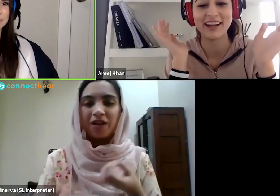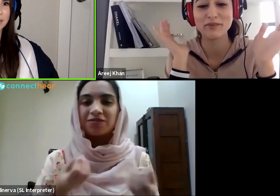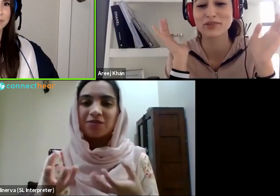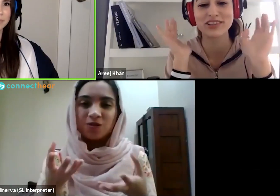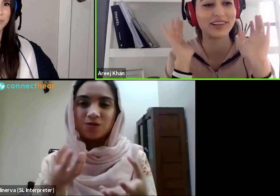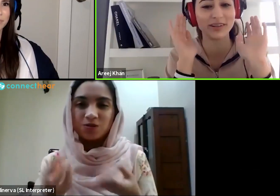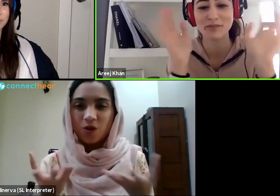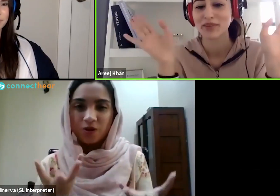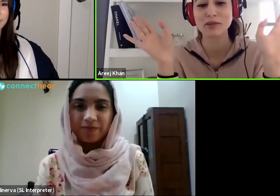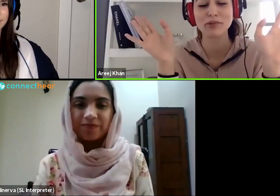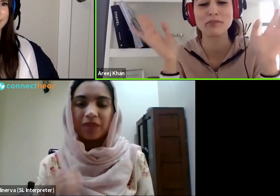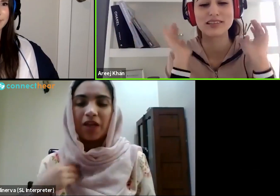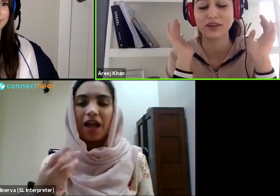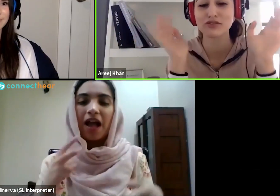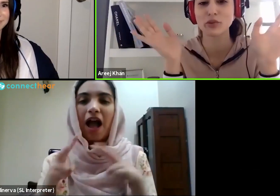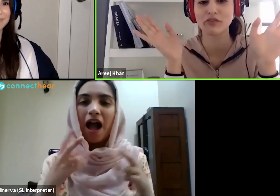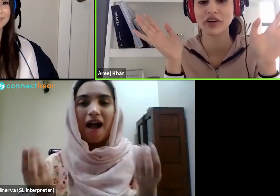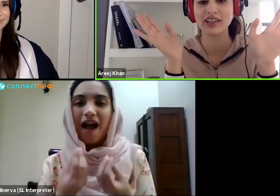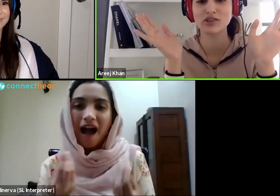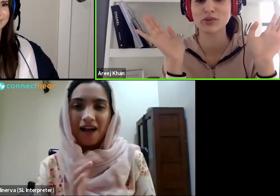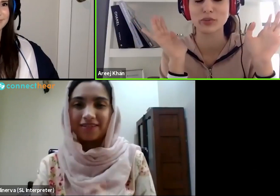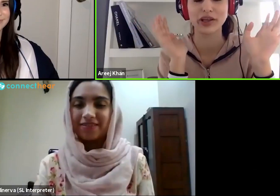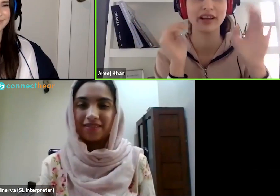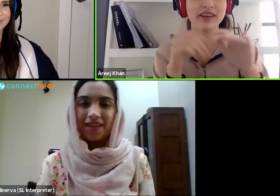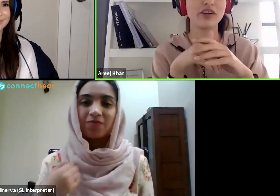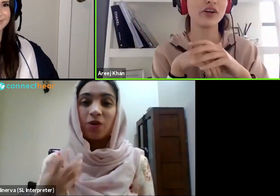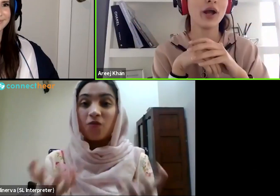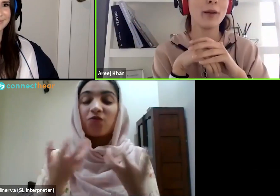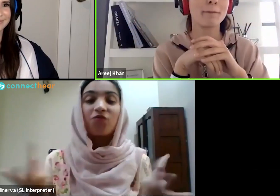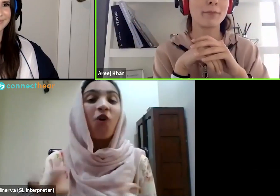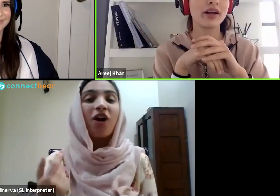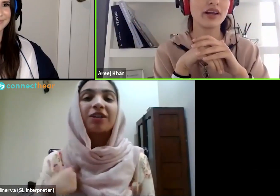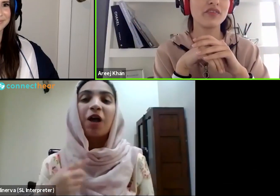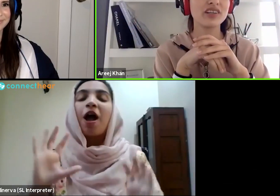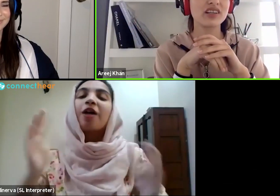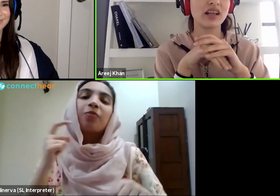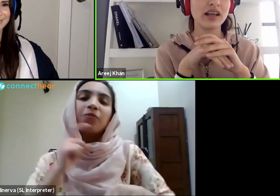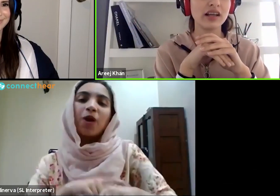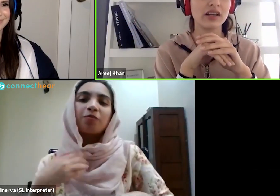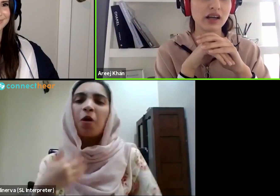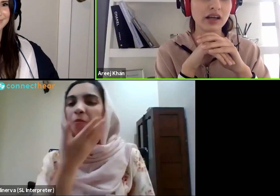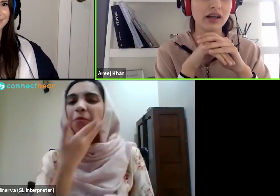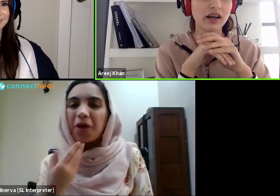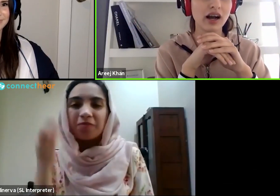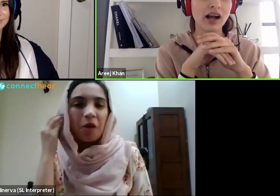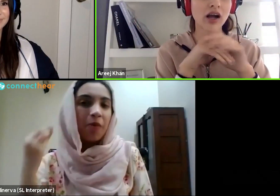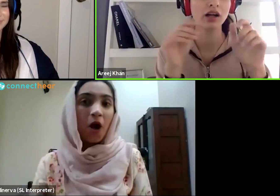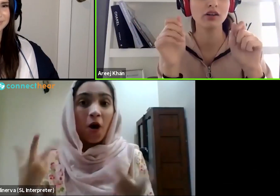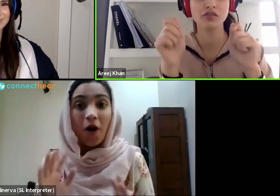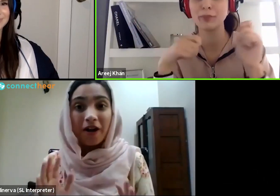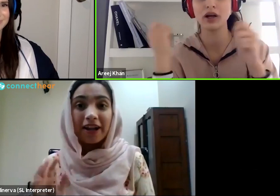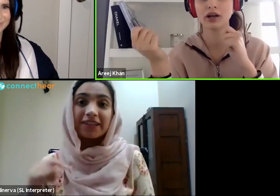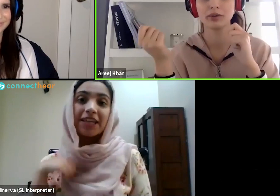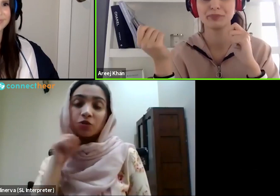Yes. And I'm just going to sit by myself, do whatever I need to. It's the weekend here. But if it's late at night, I